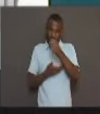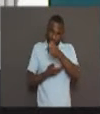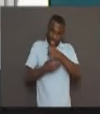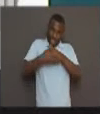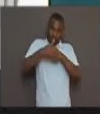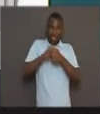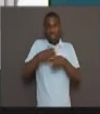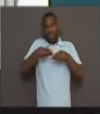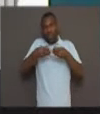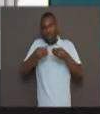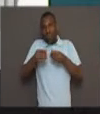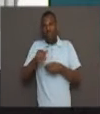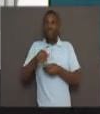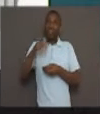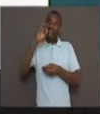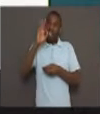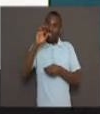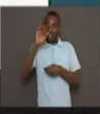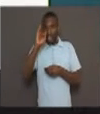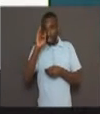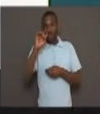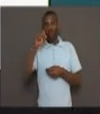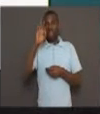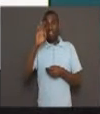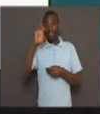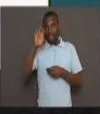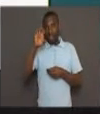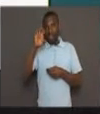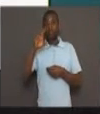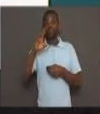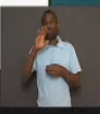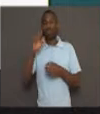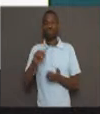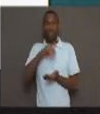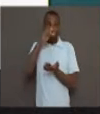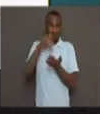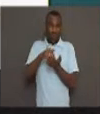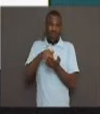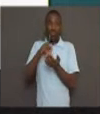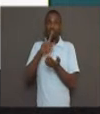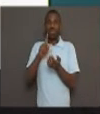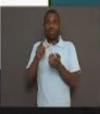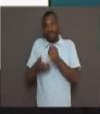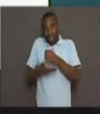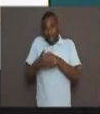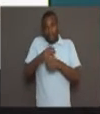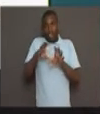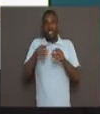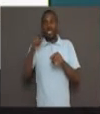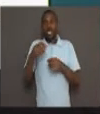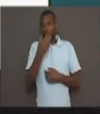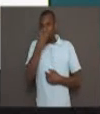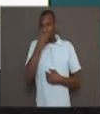soft iron core. The core is laminated to avoid the